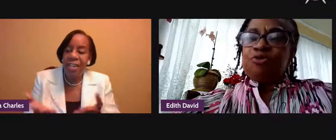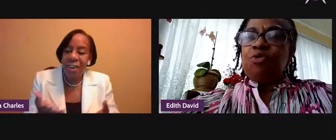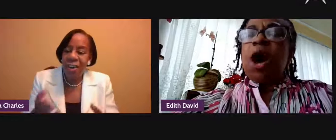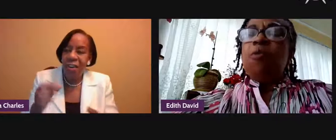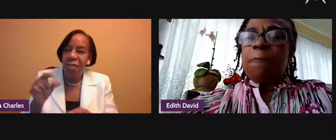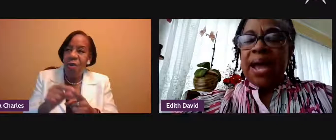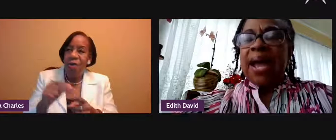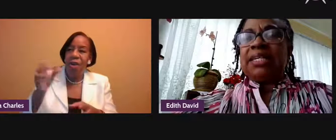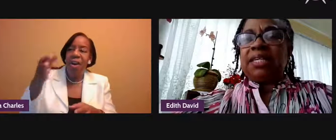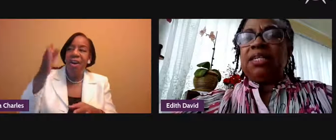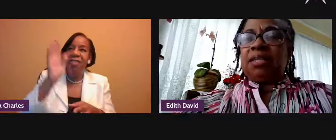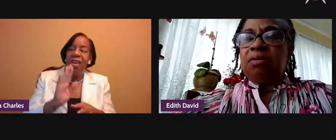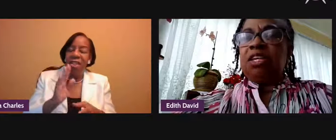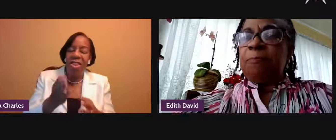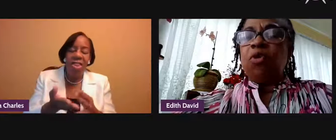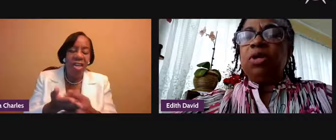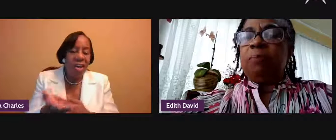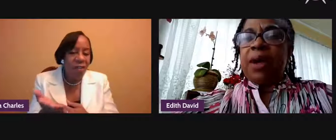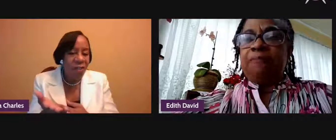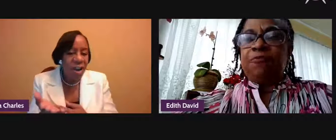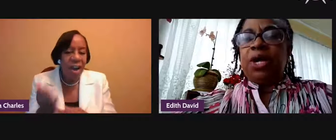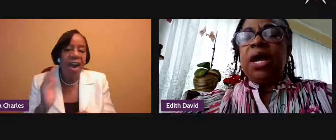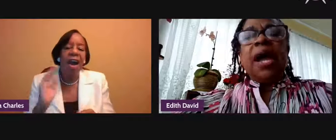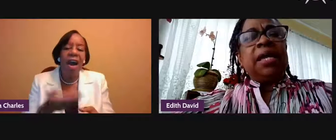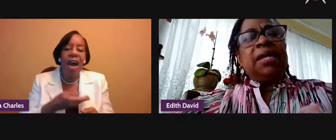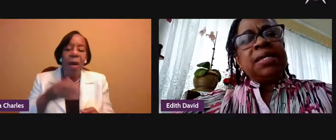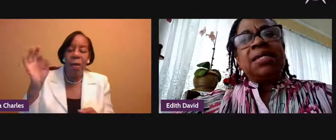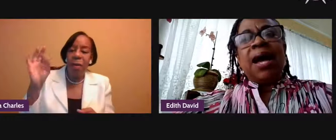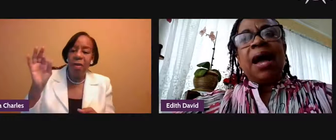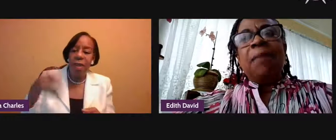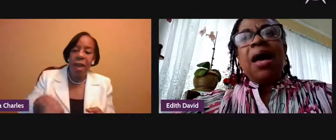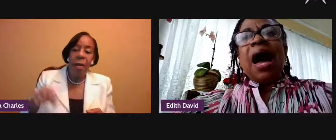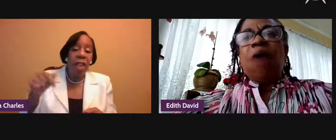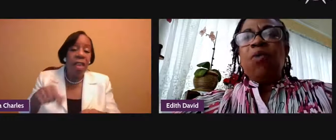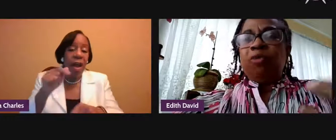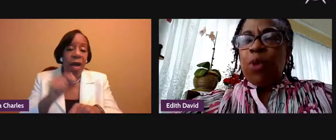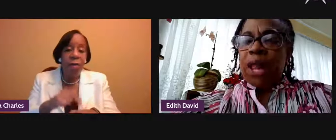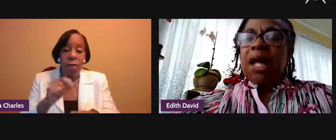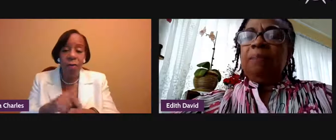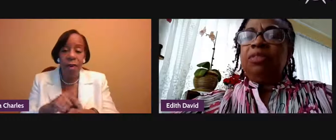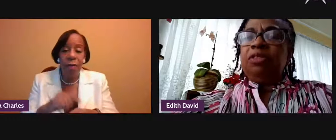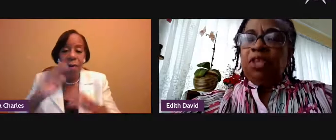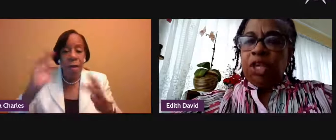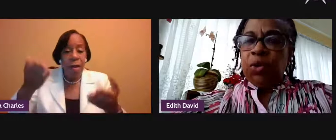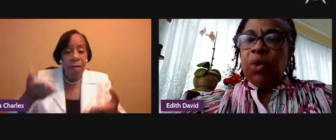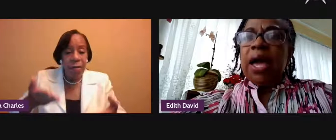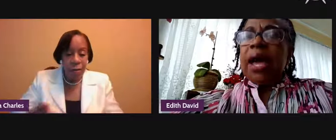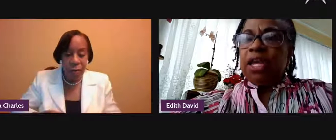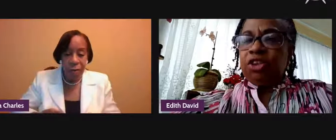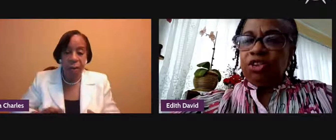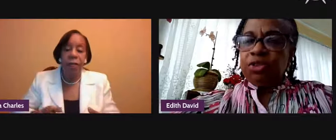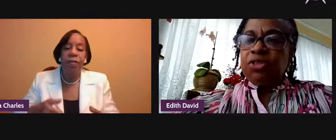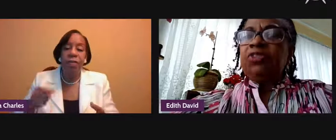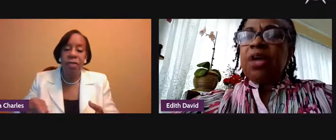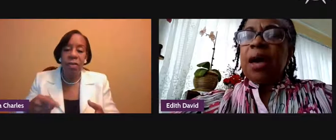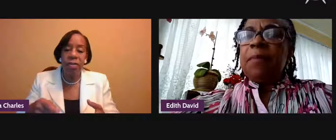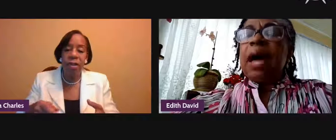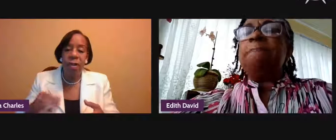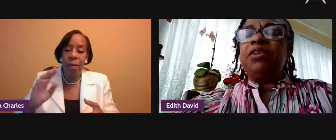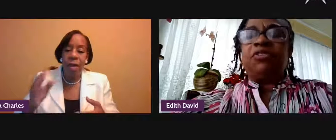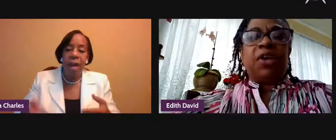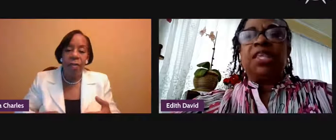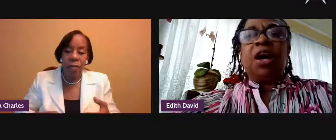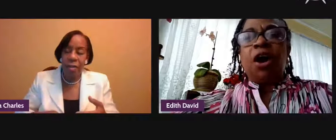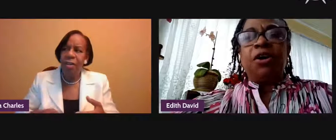God through our pastor, Dr. Napoleon Bradford. And at this time, I want to welcome you and introduce to